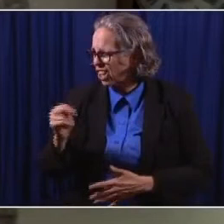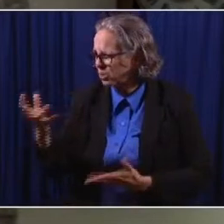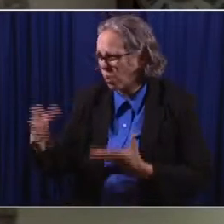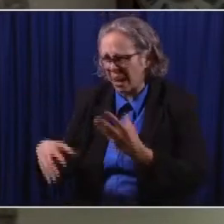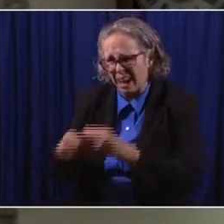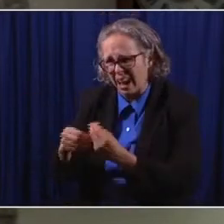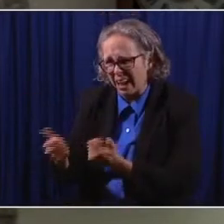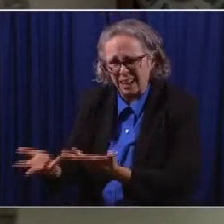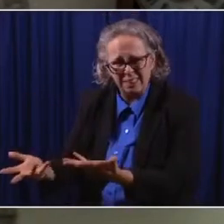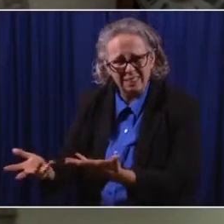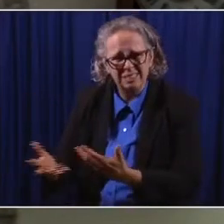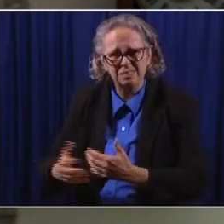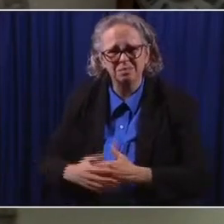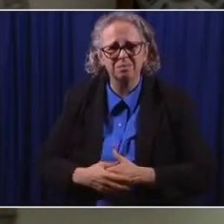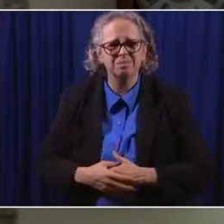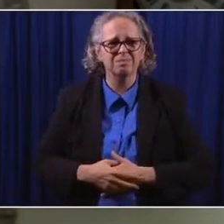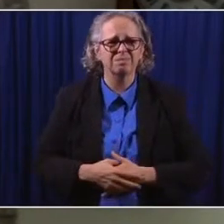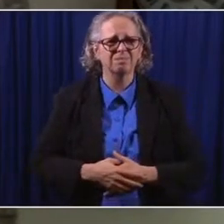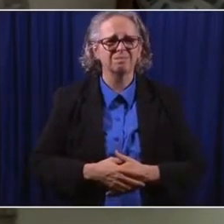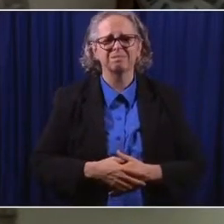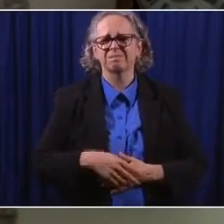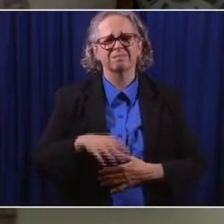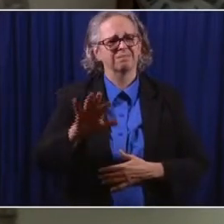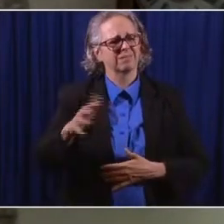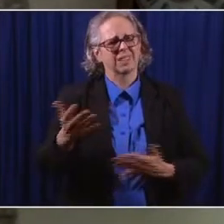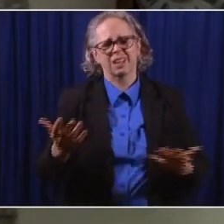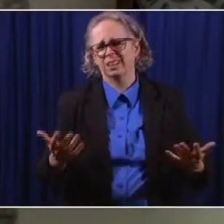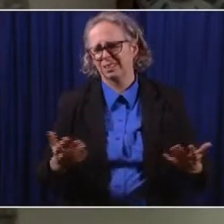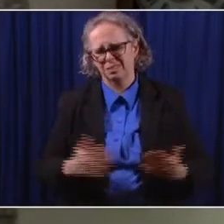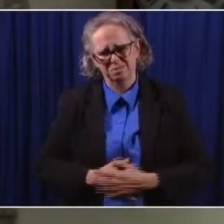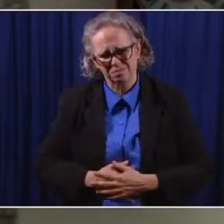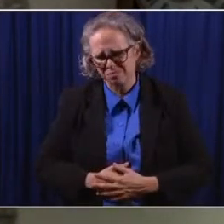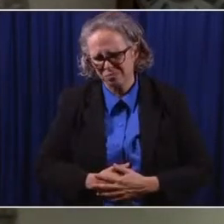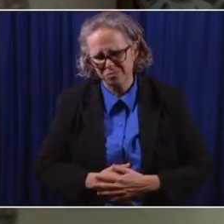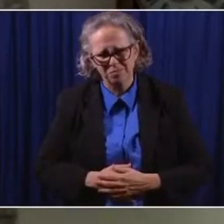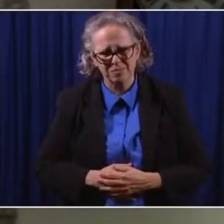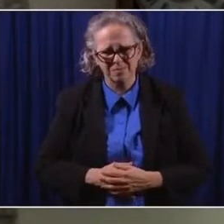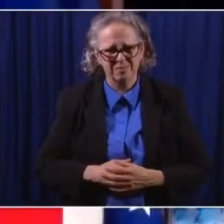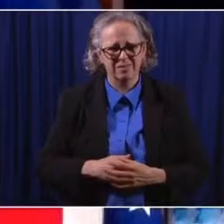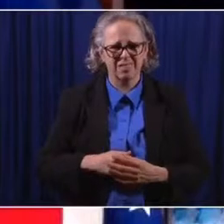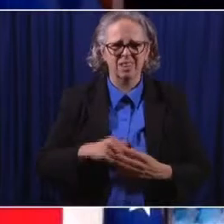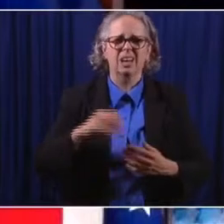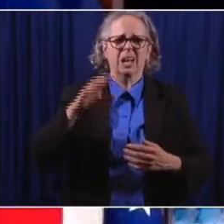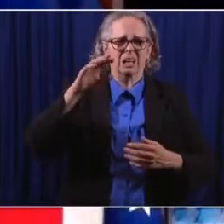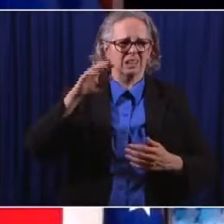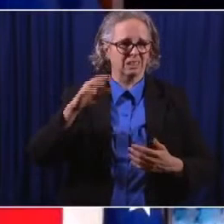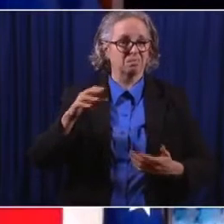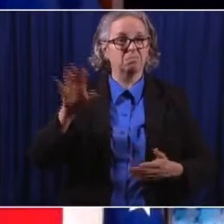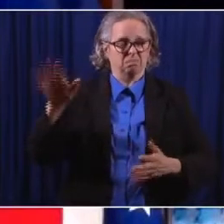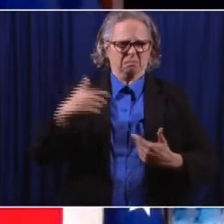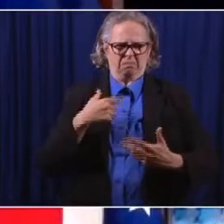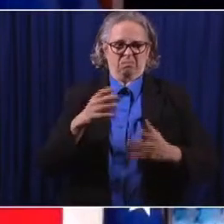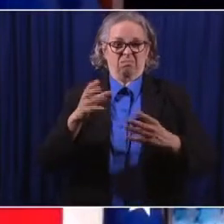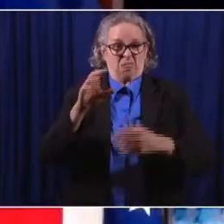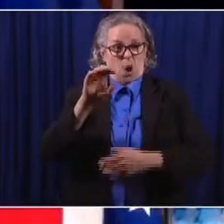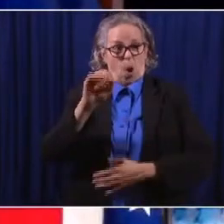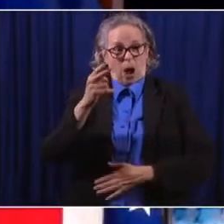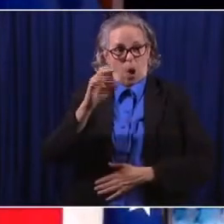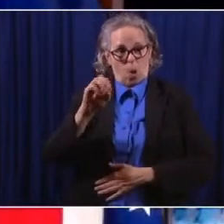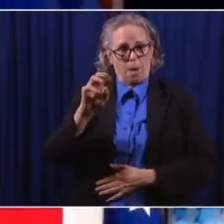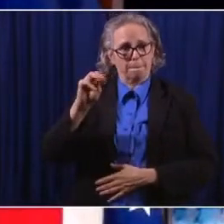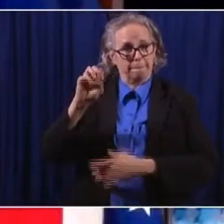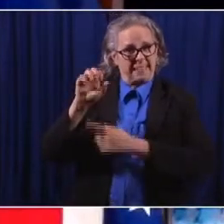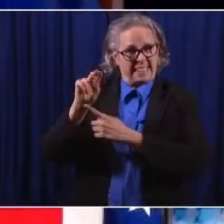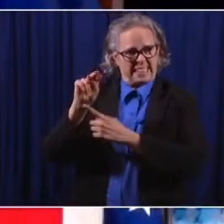The only thing that I would add to that, Governor, is that through Ohio Means Jobs and our local partners, we're working to